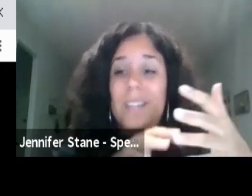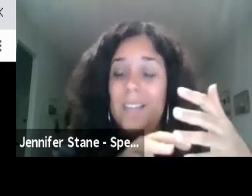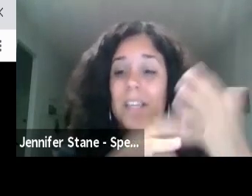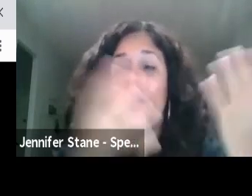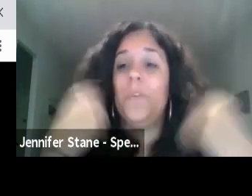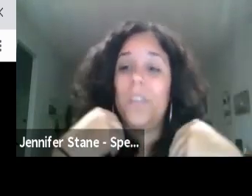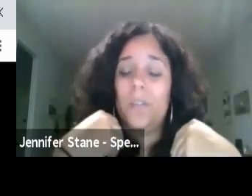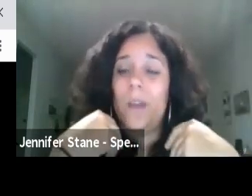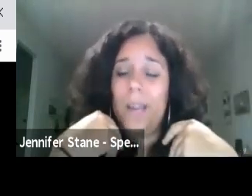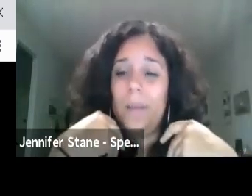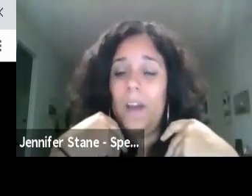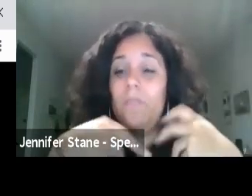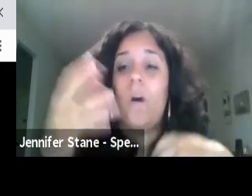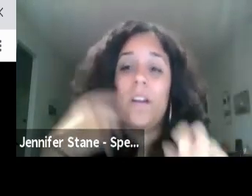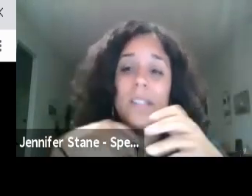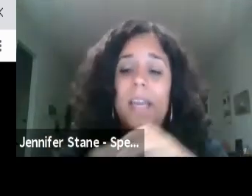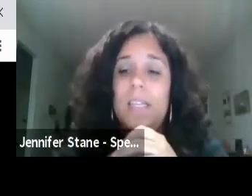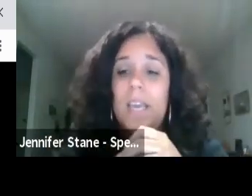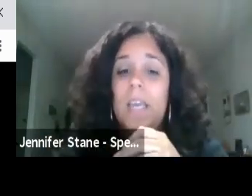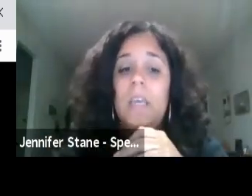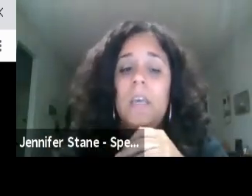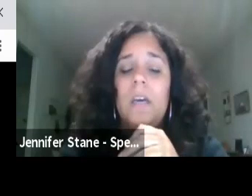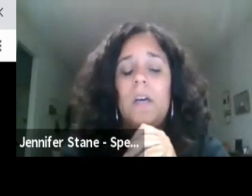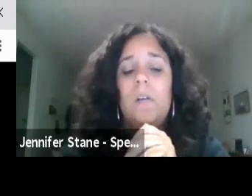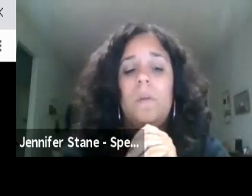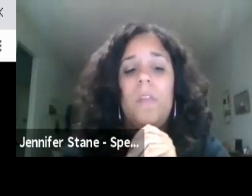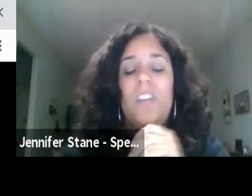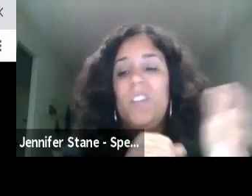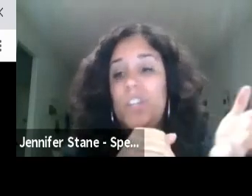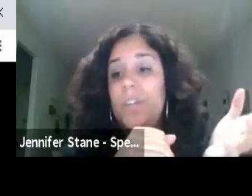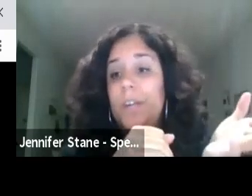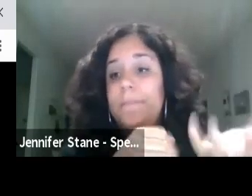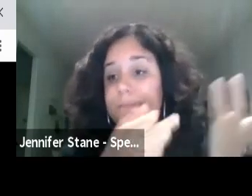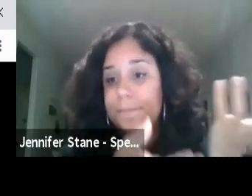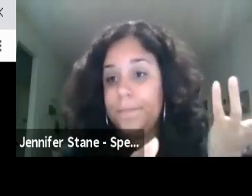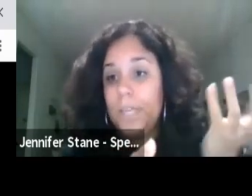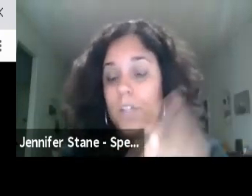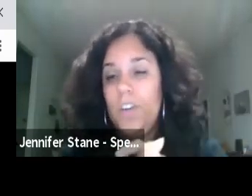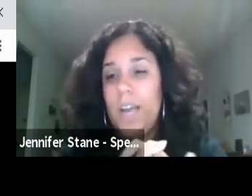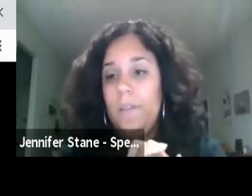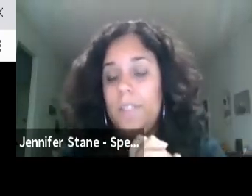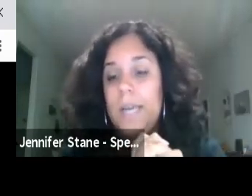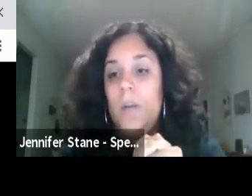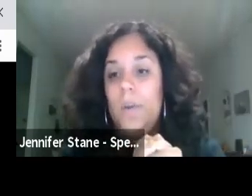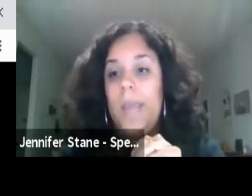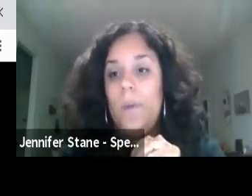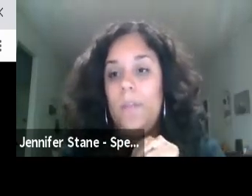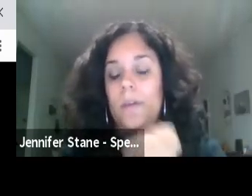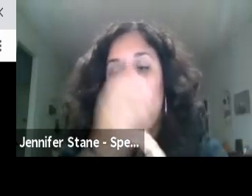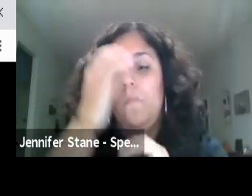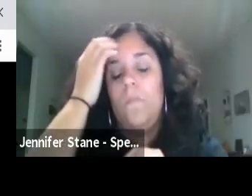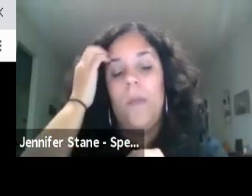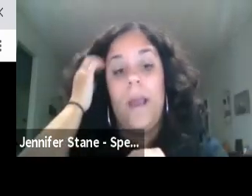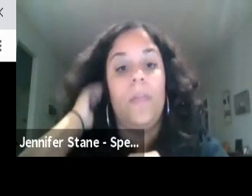you need these to help you get the right amount of water intake in a day, that you get the sugar free. And so you're kind of set and okay